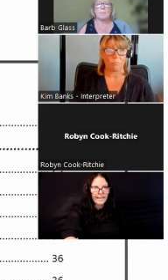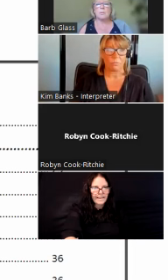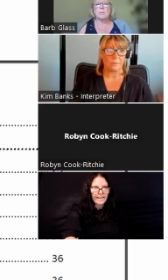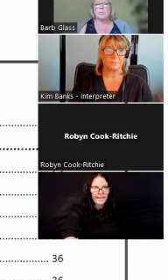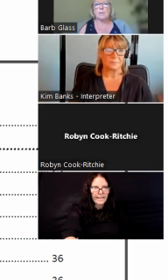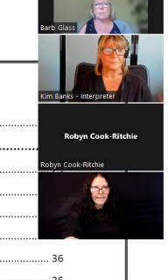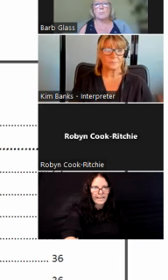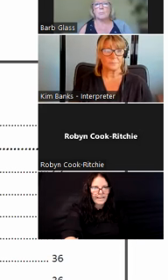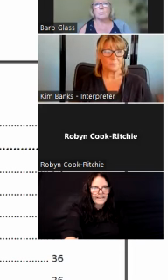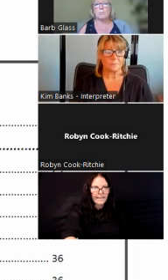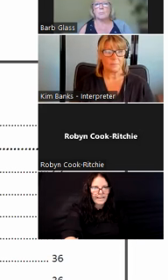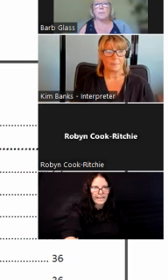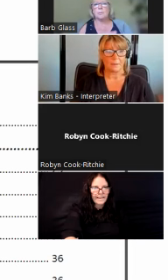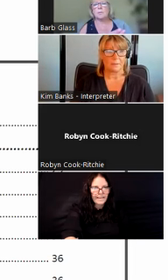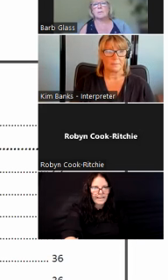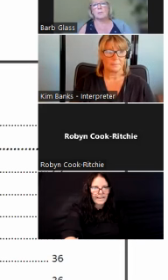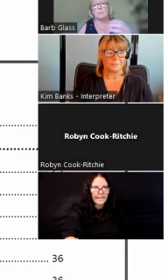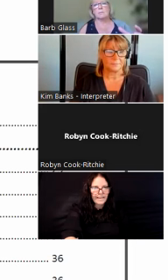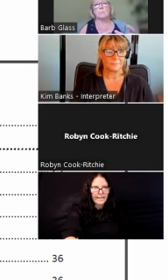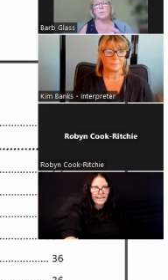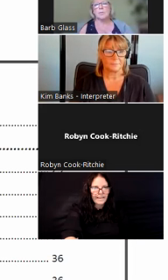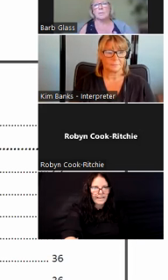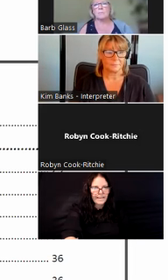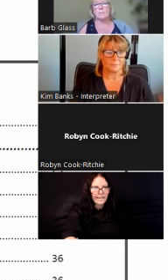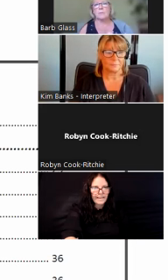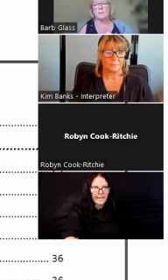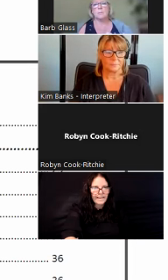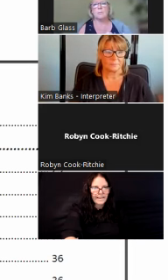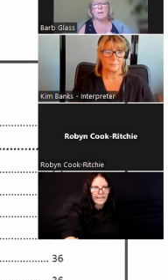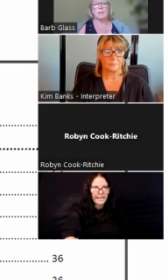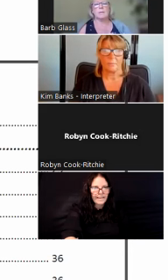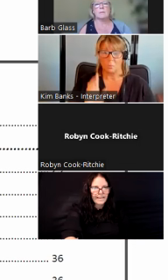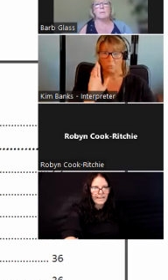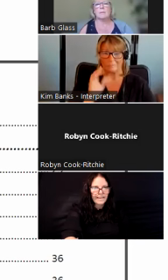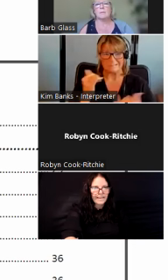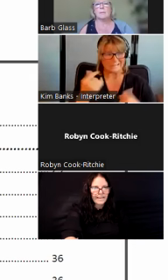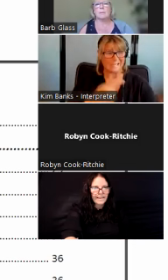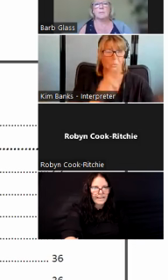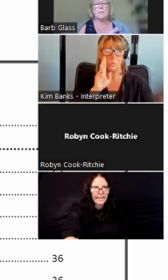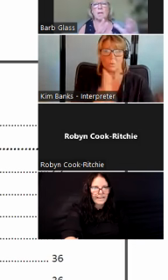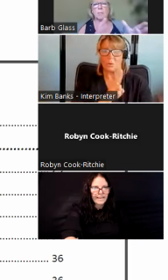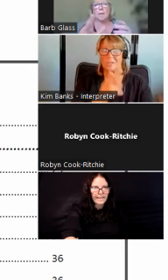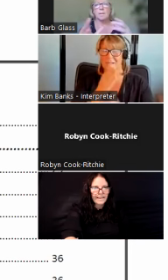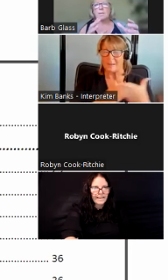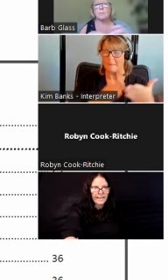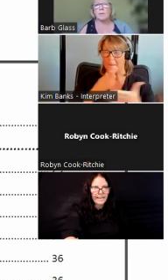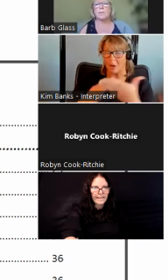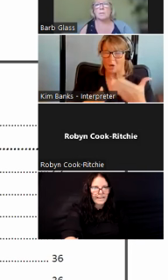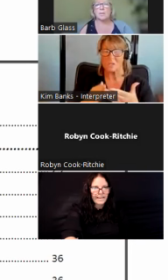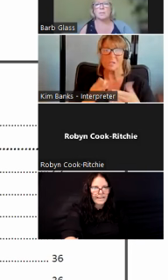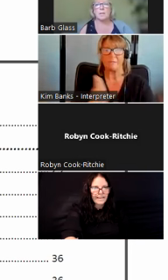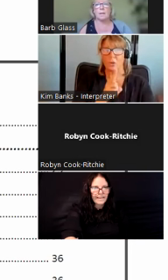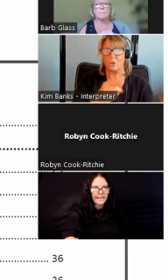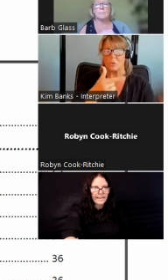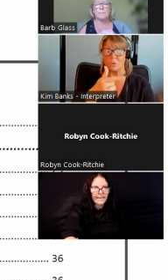As I mentioned earlier, we'll be using some portions of the user guide just to help guide some of our